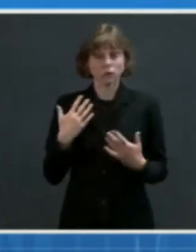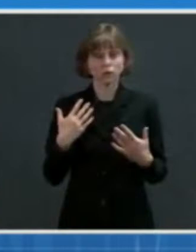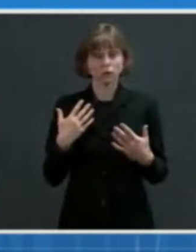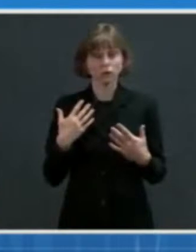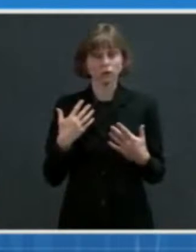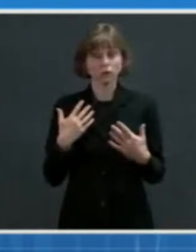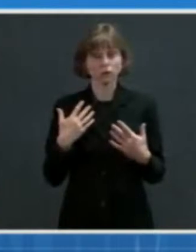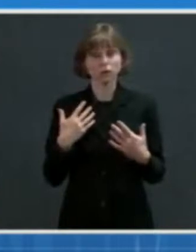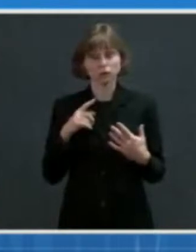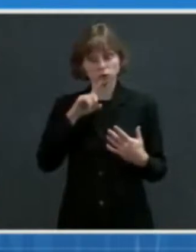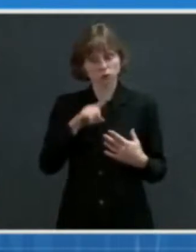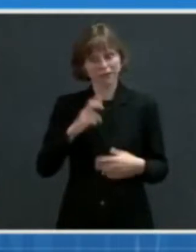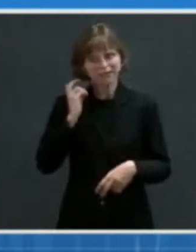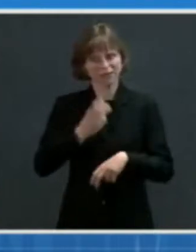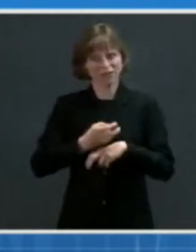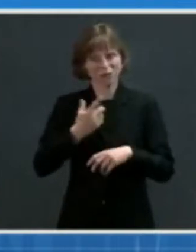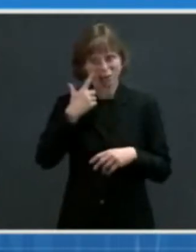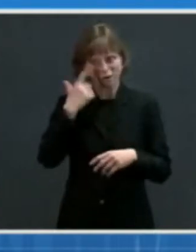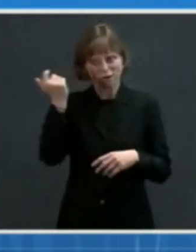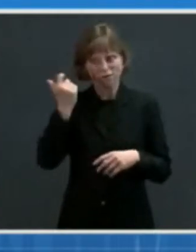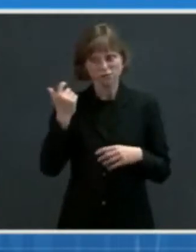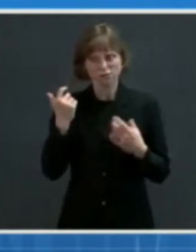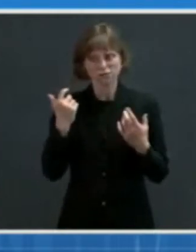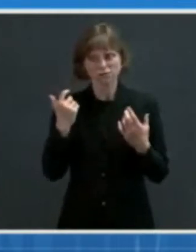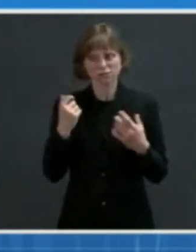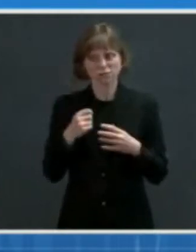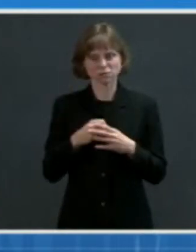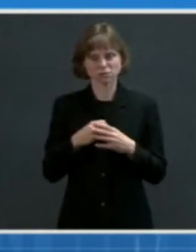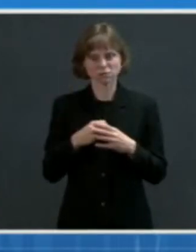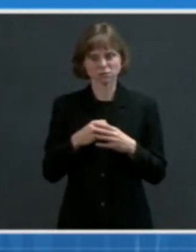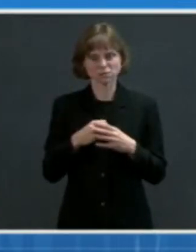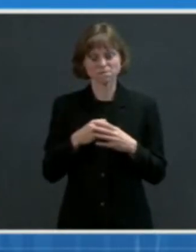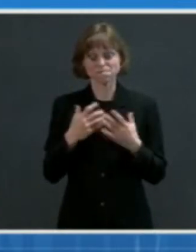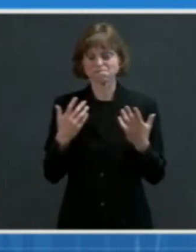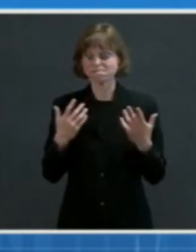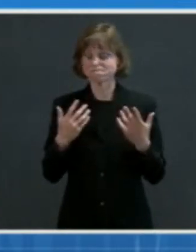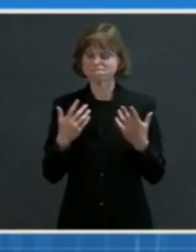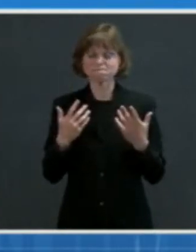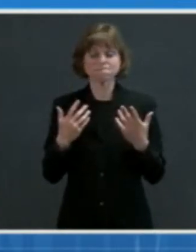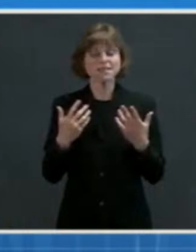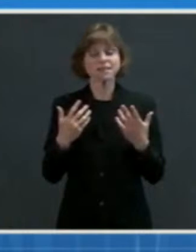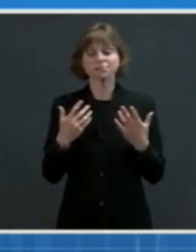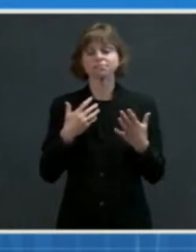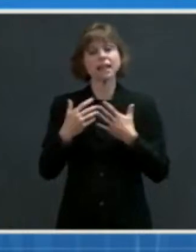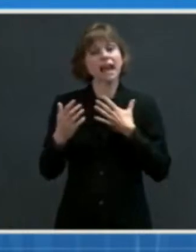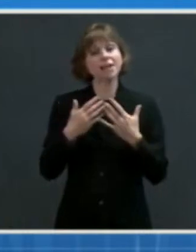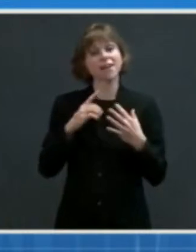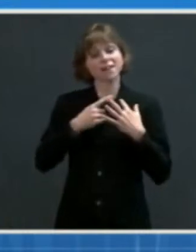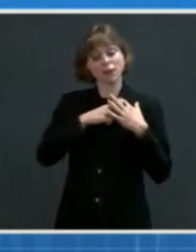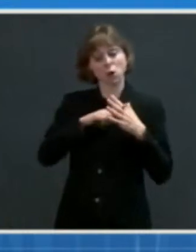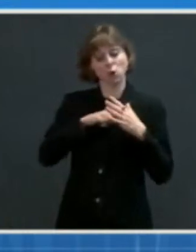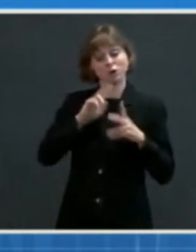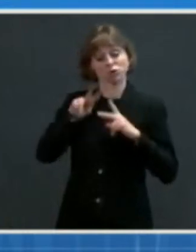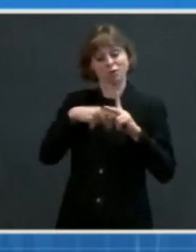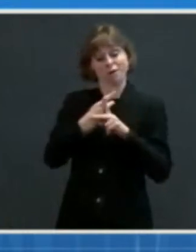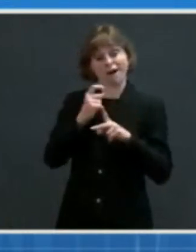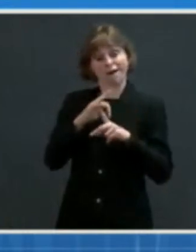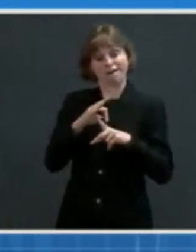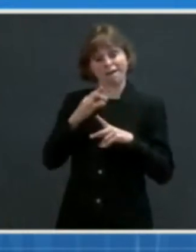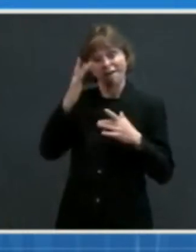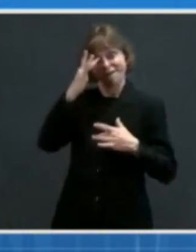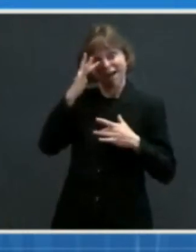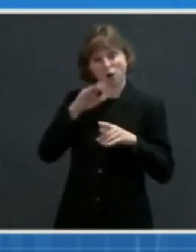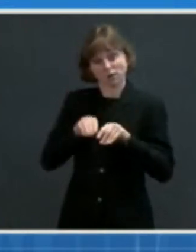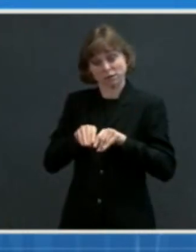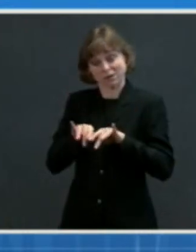really difficult in the sense that even with infection from the original virus that was circulating and recovery from